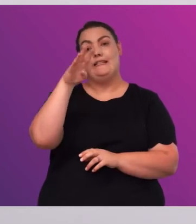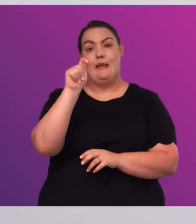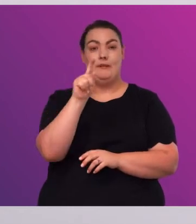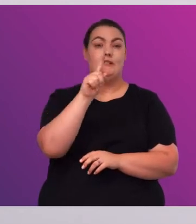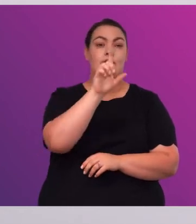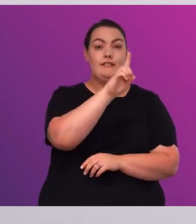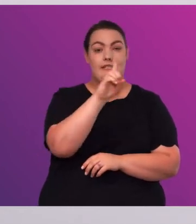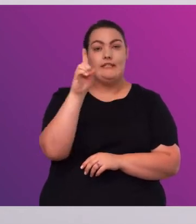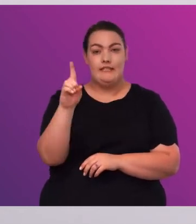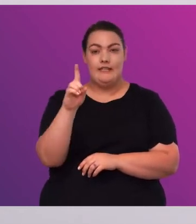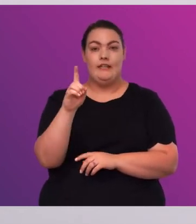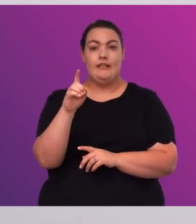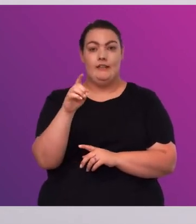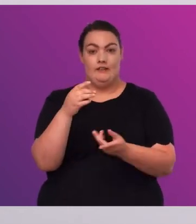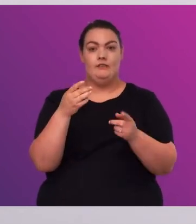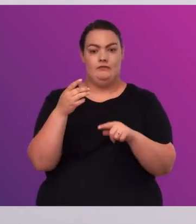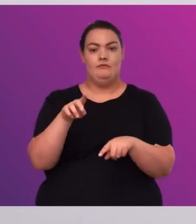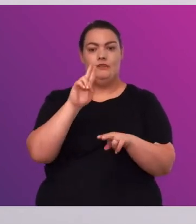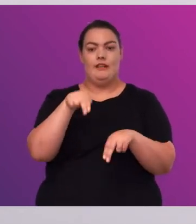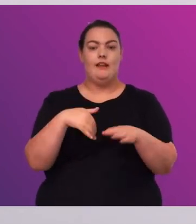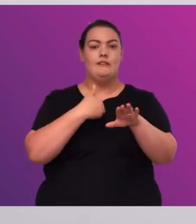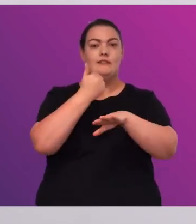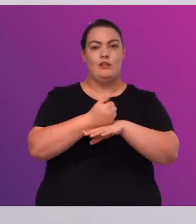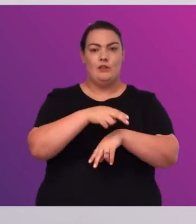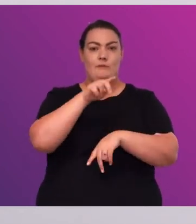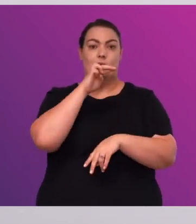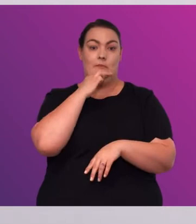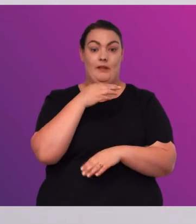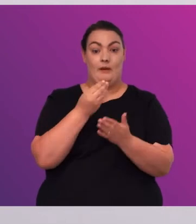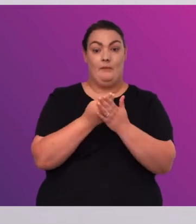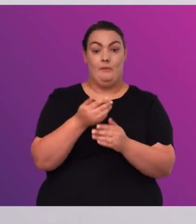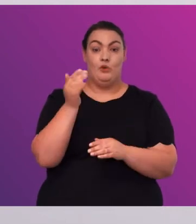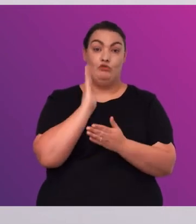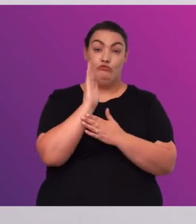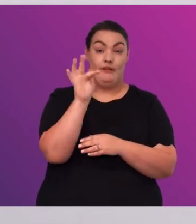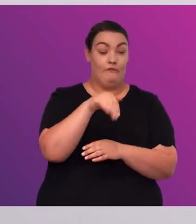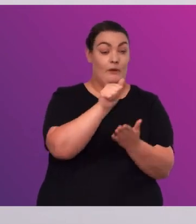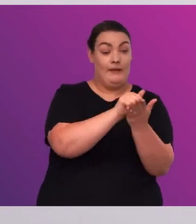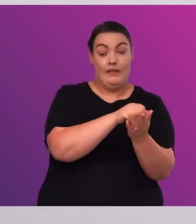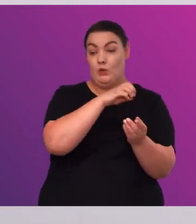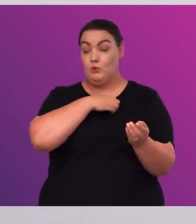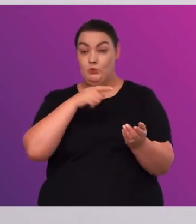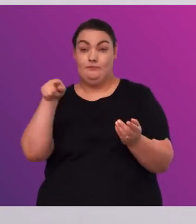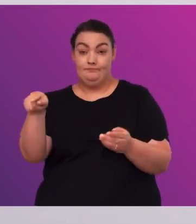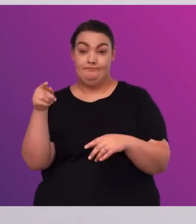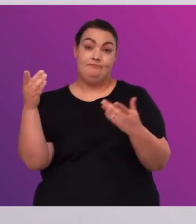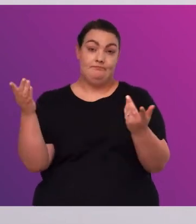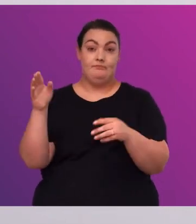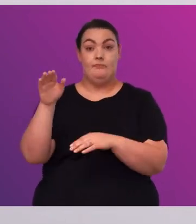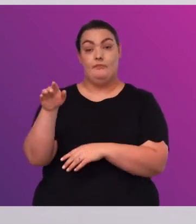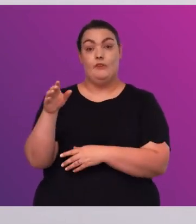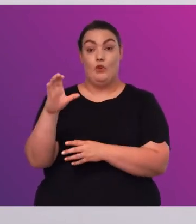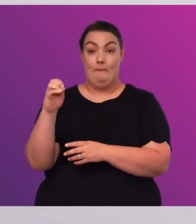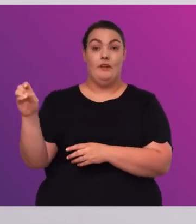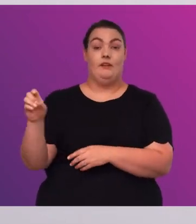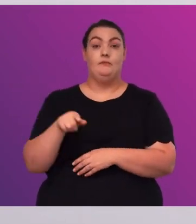With a direct debit, you allow a company to take the money directly from your account. Just tell